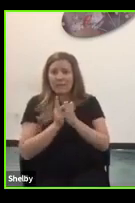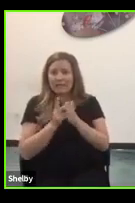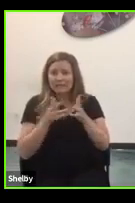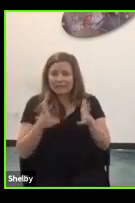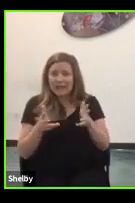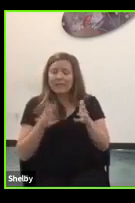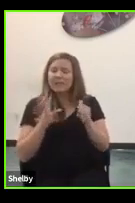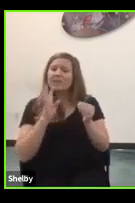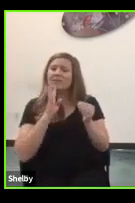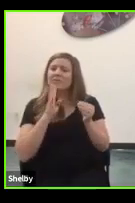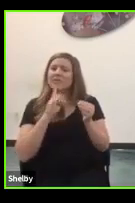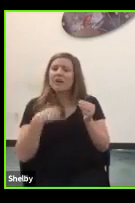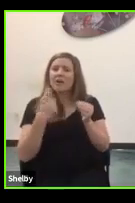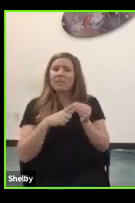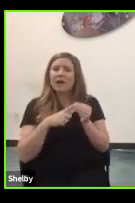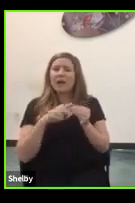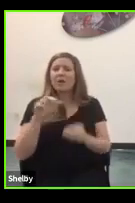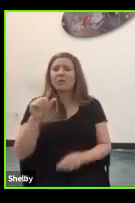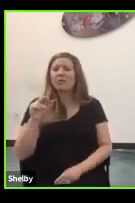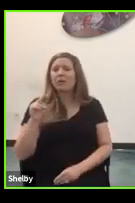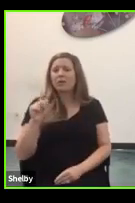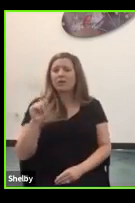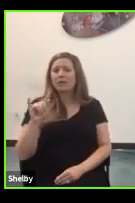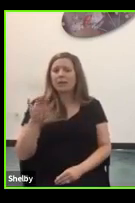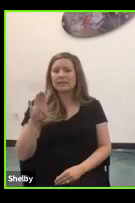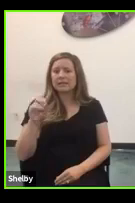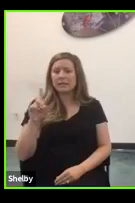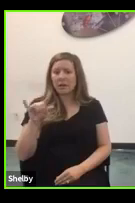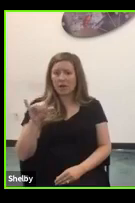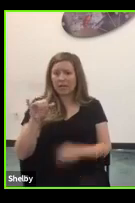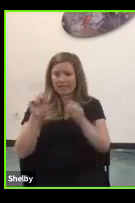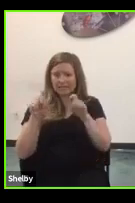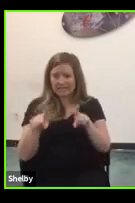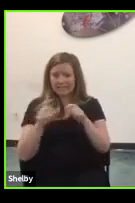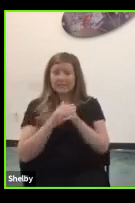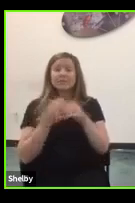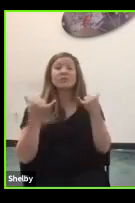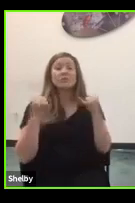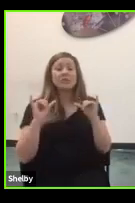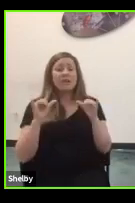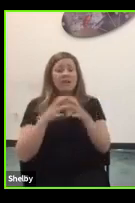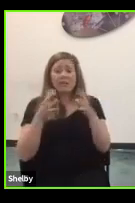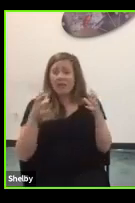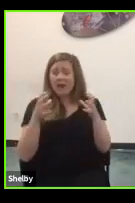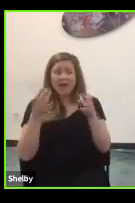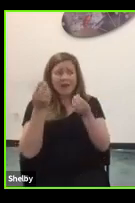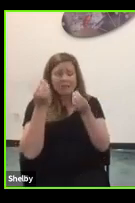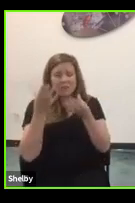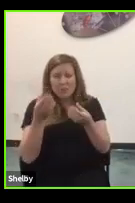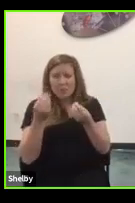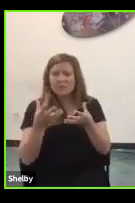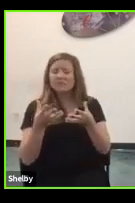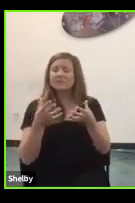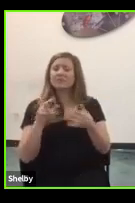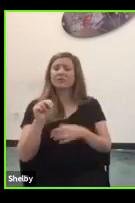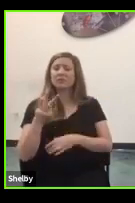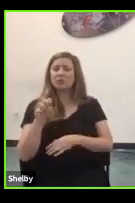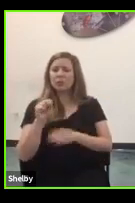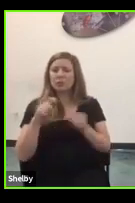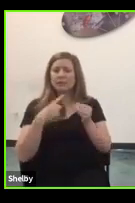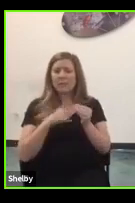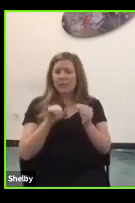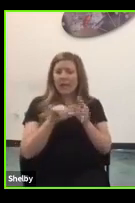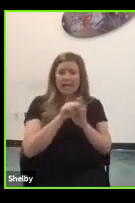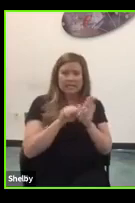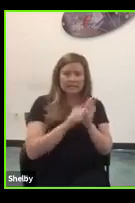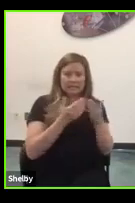talk a little bit about antibody tests. So still a lot of news about those statewide